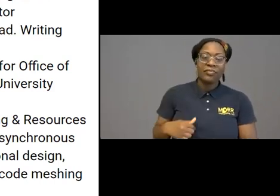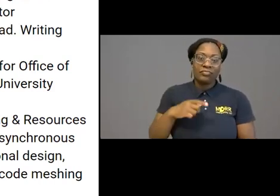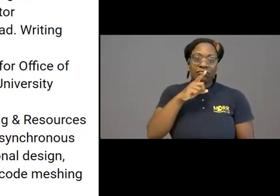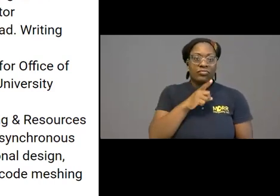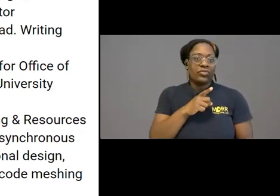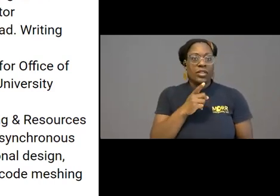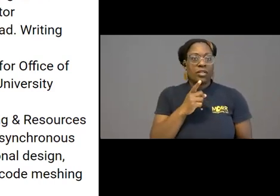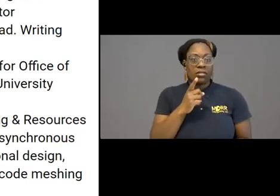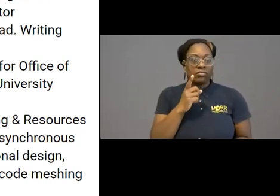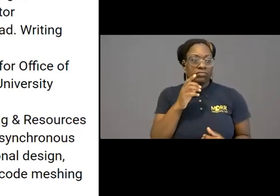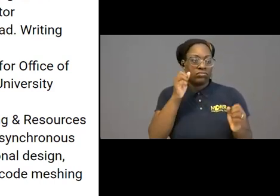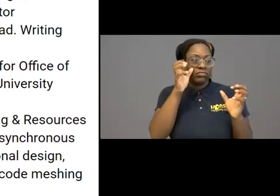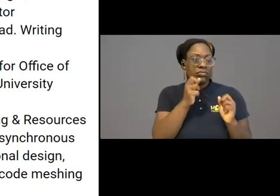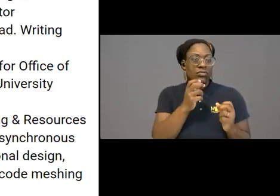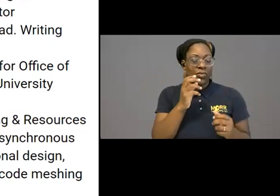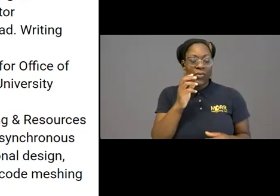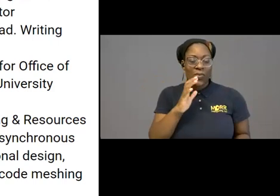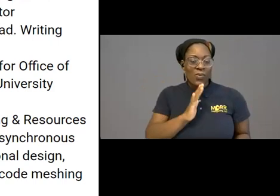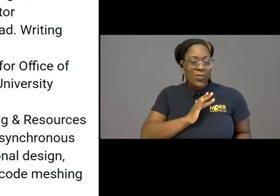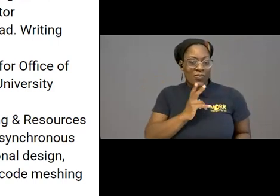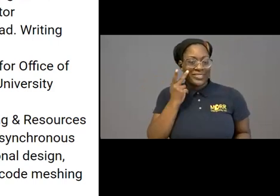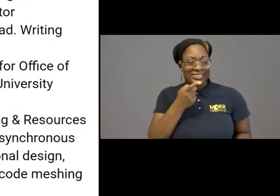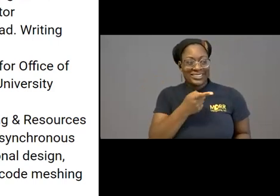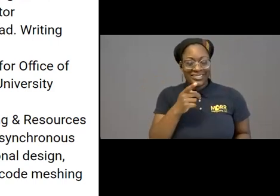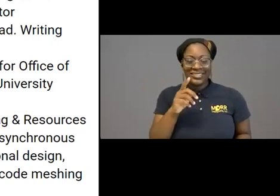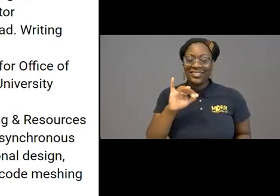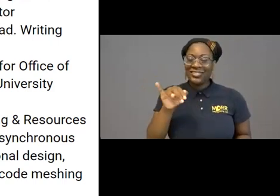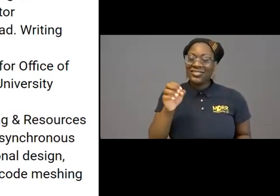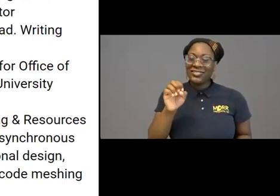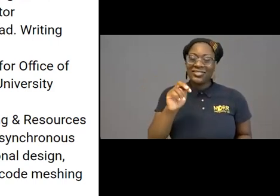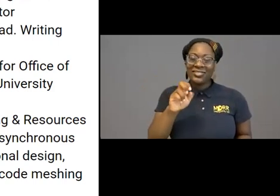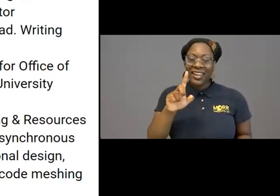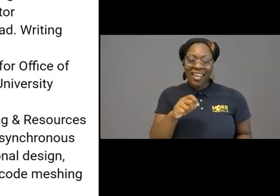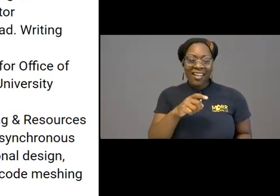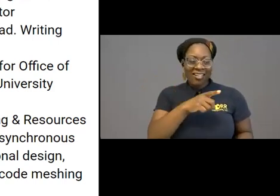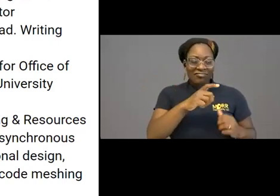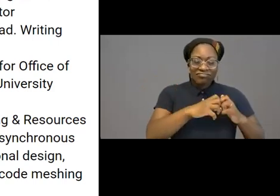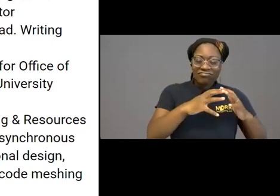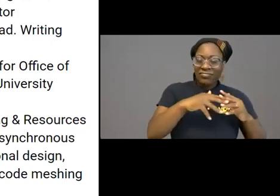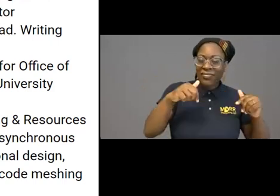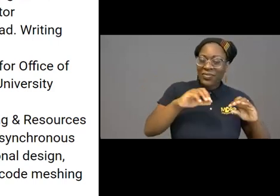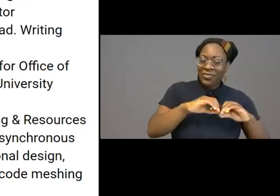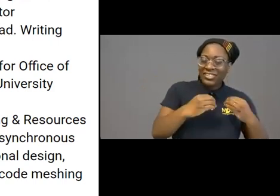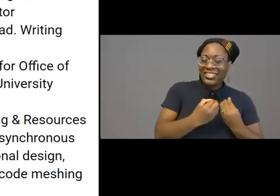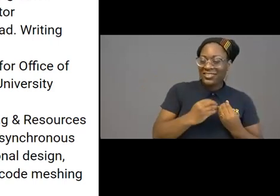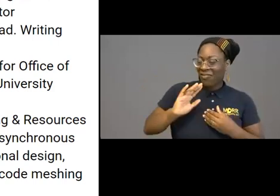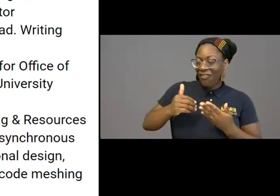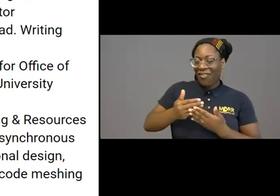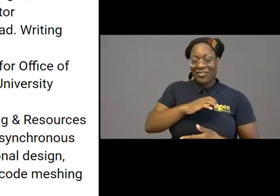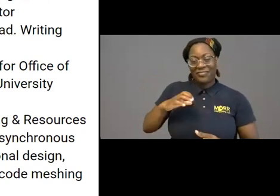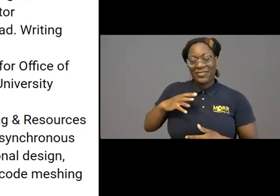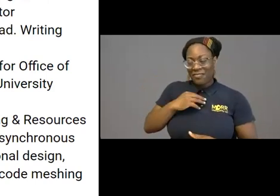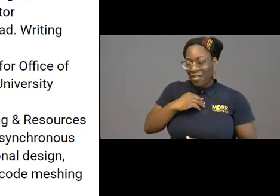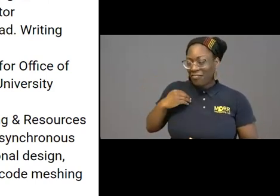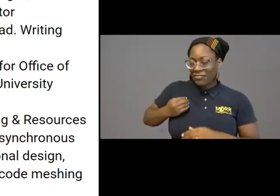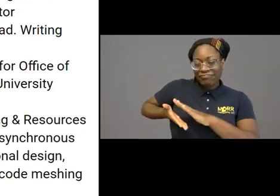well as work with our great board members and committee members. So really, thank you to all of you. As secretary, I helped Janelle with agendas and taking notes,